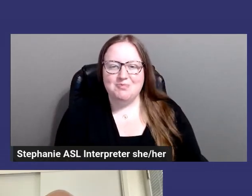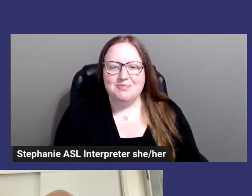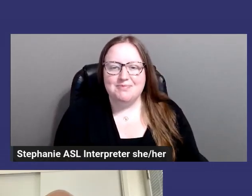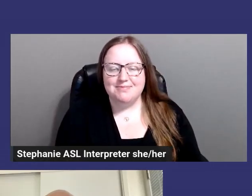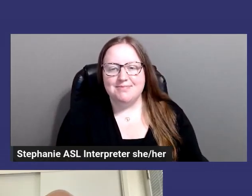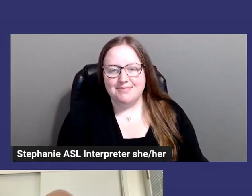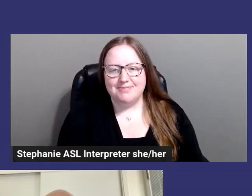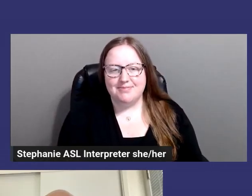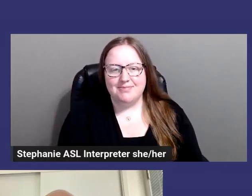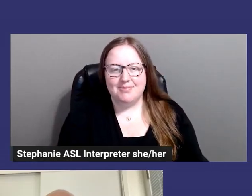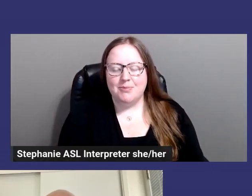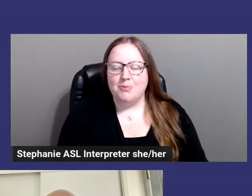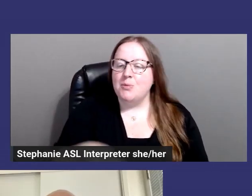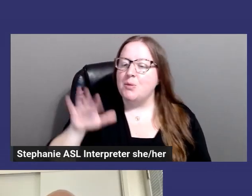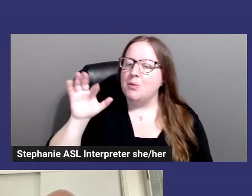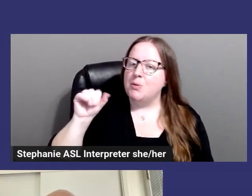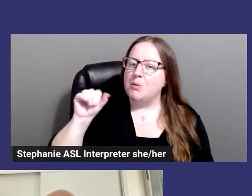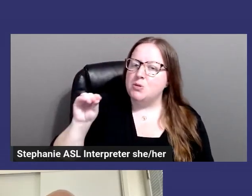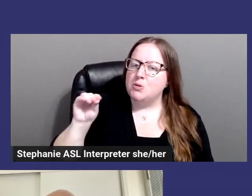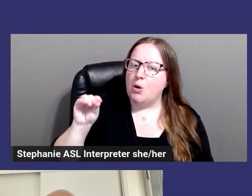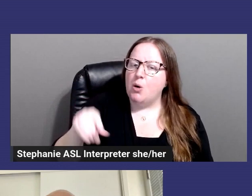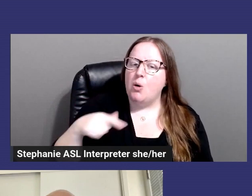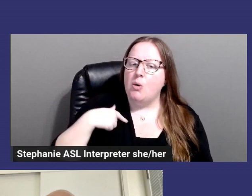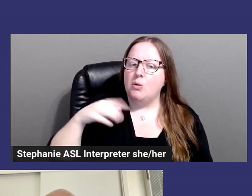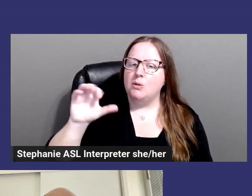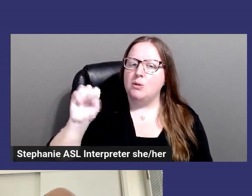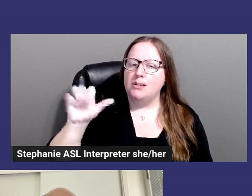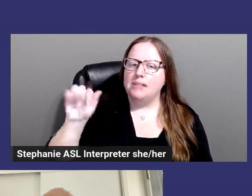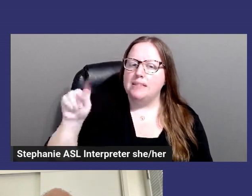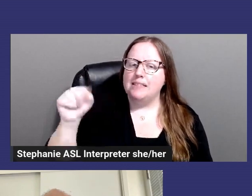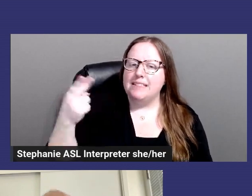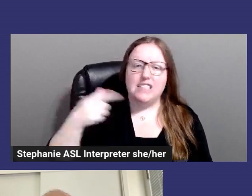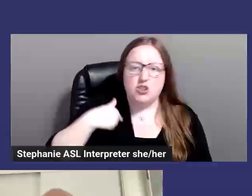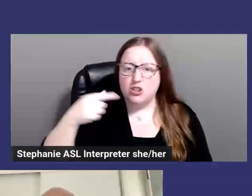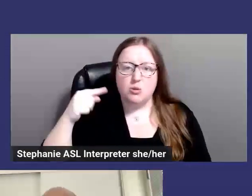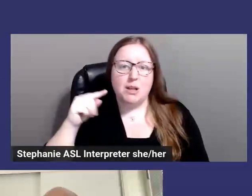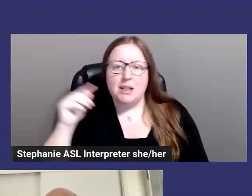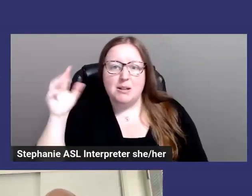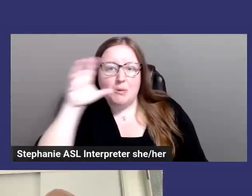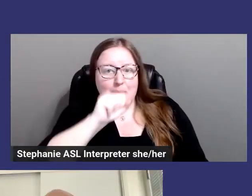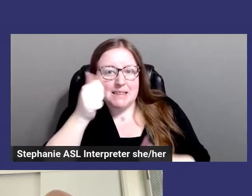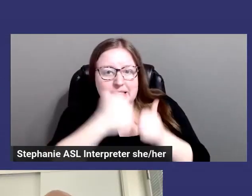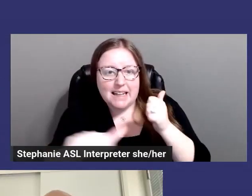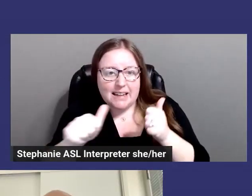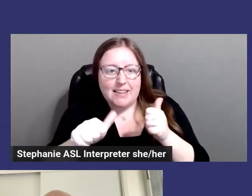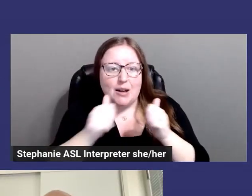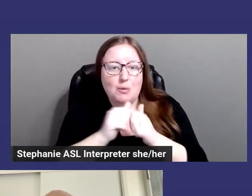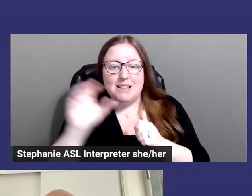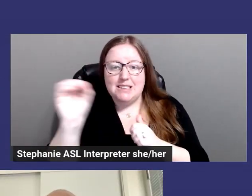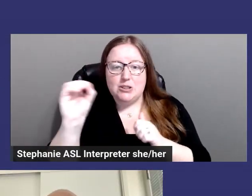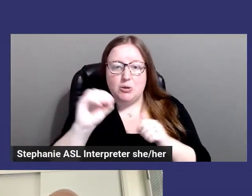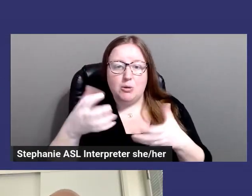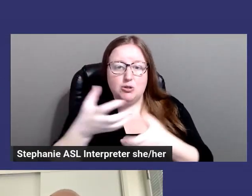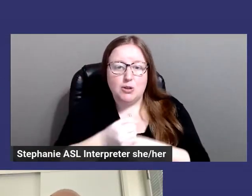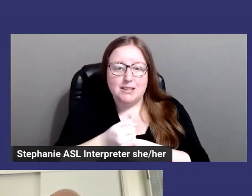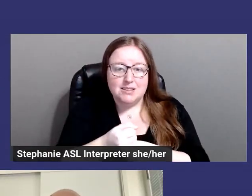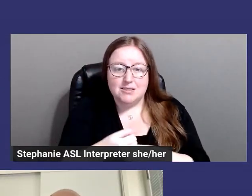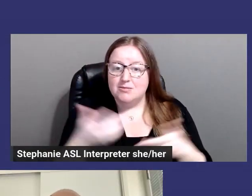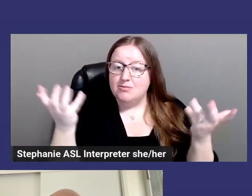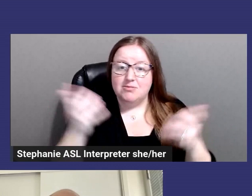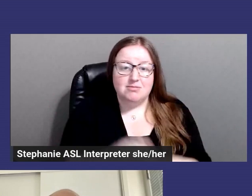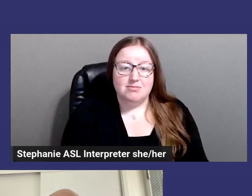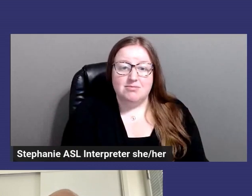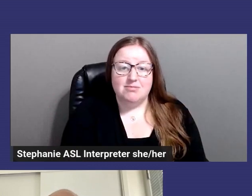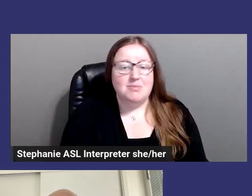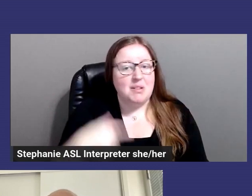Yeah. So, Satish, what's top of mind for you? Did we miss anything in Zero Trust? Oh, yeah.